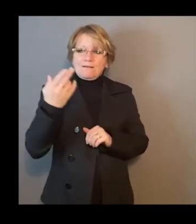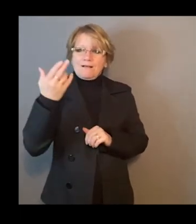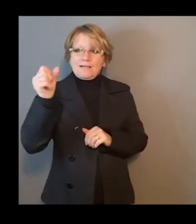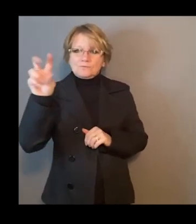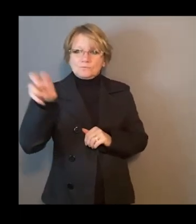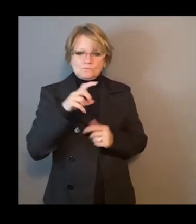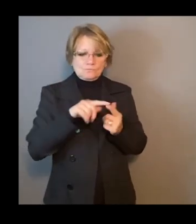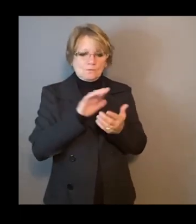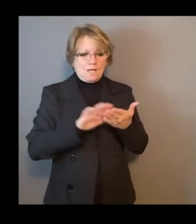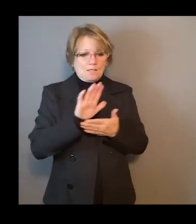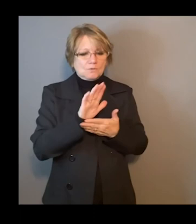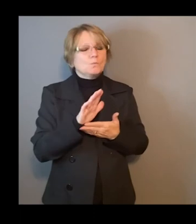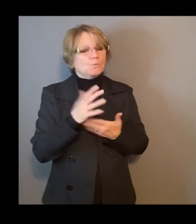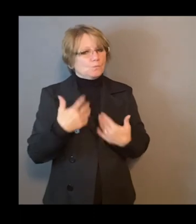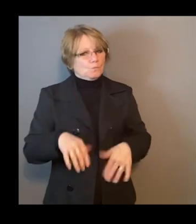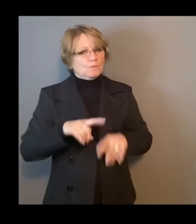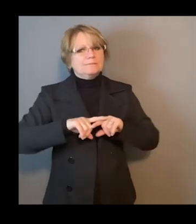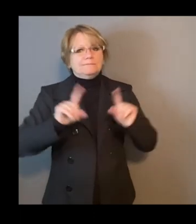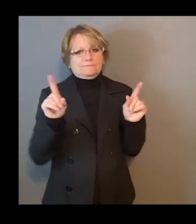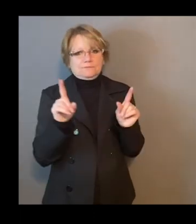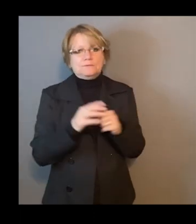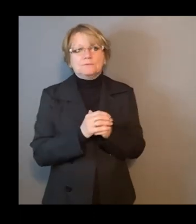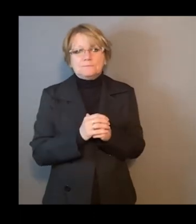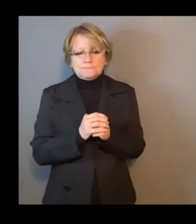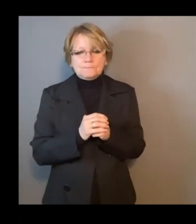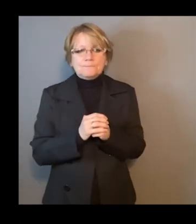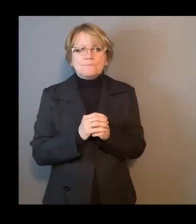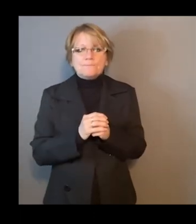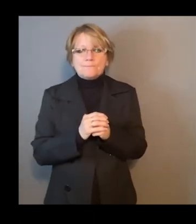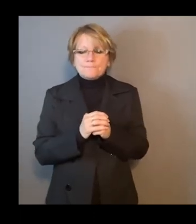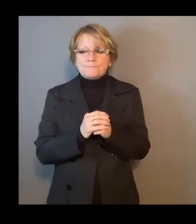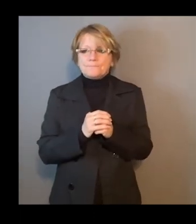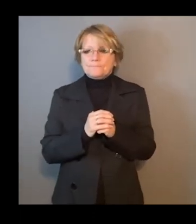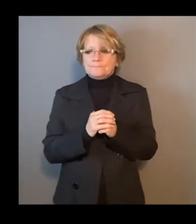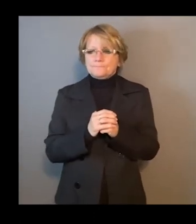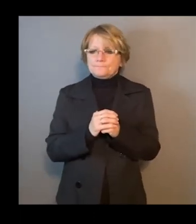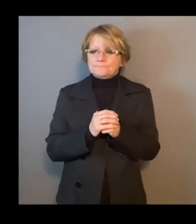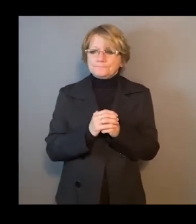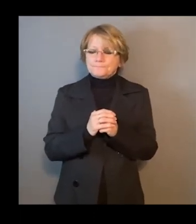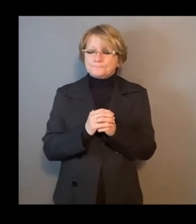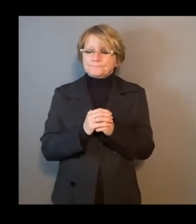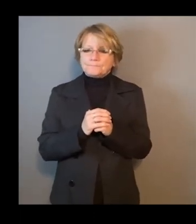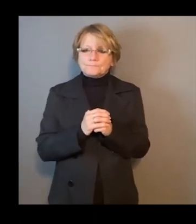from high school to college is a big difference. Clayton?